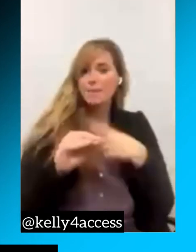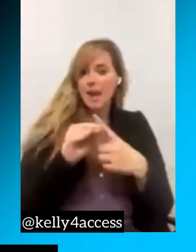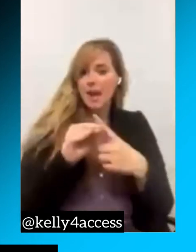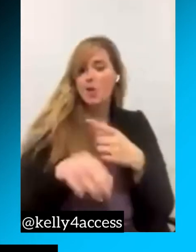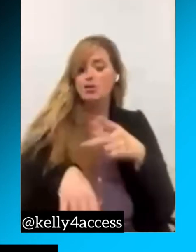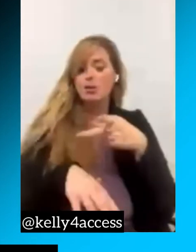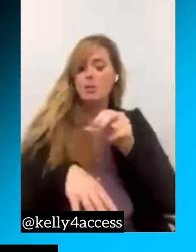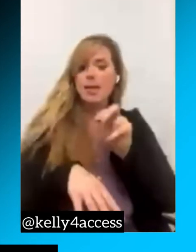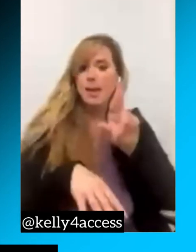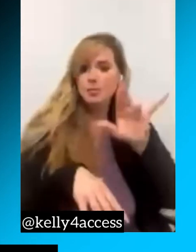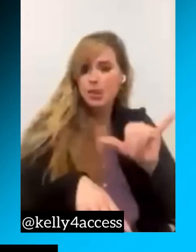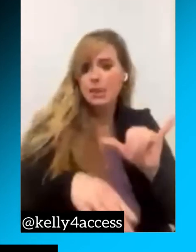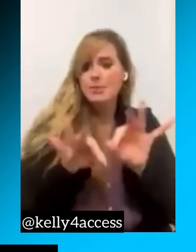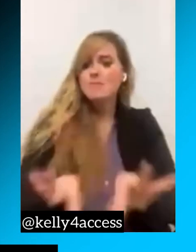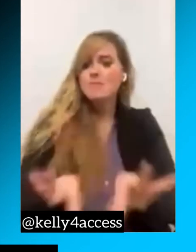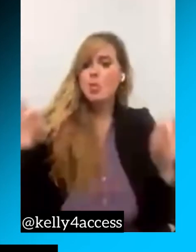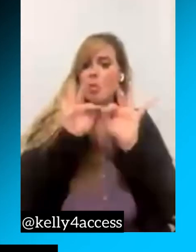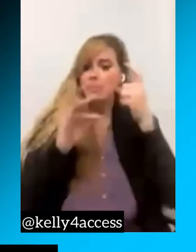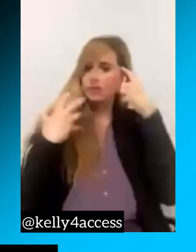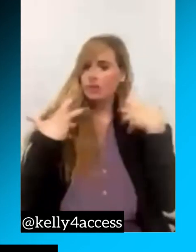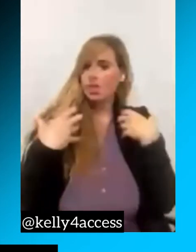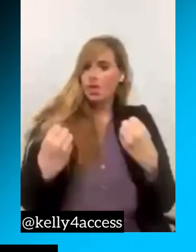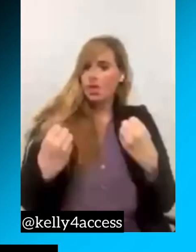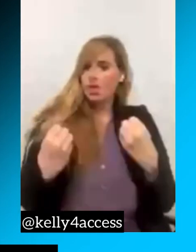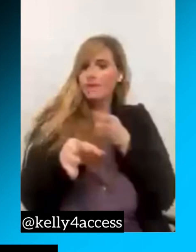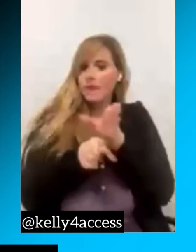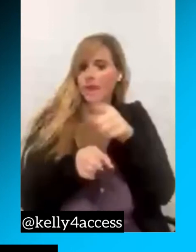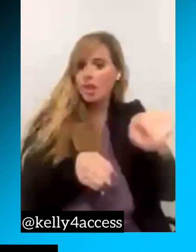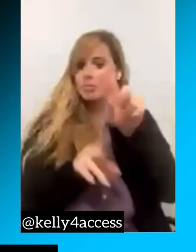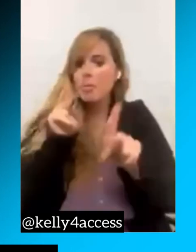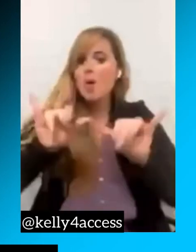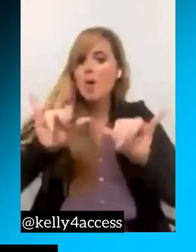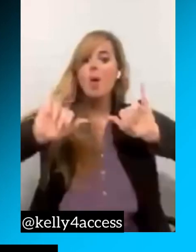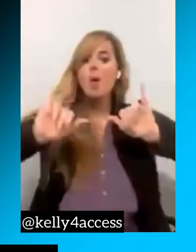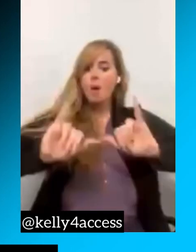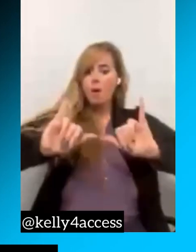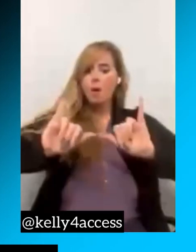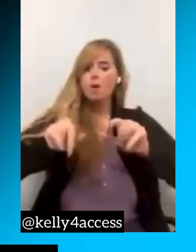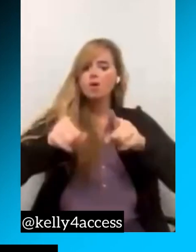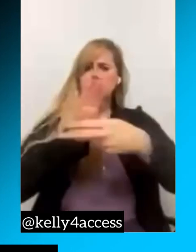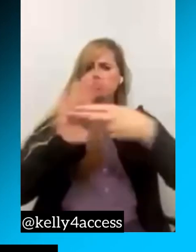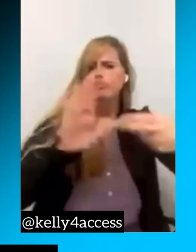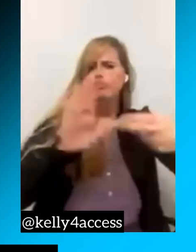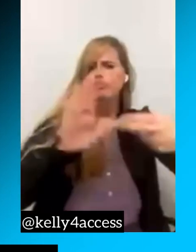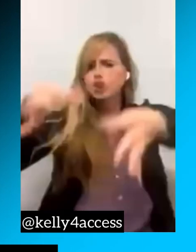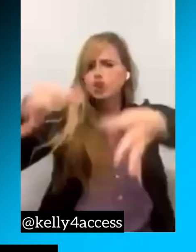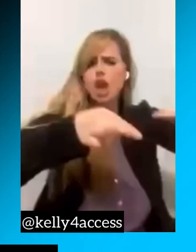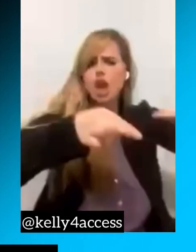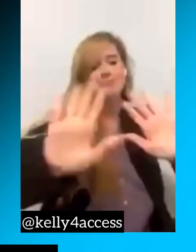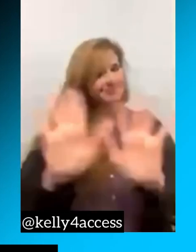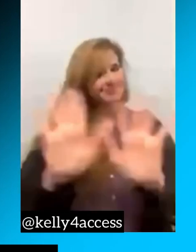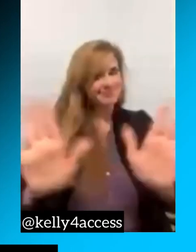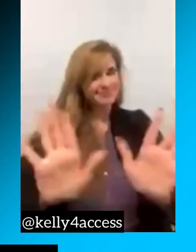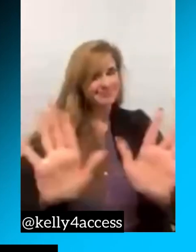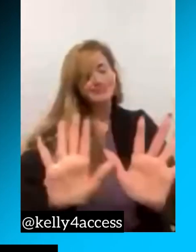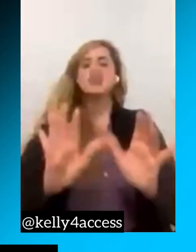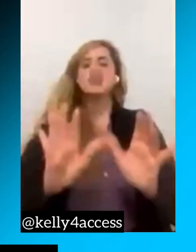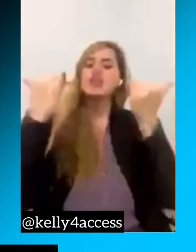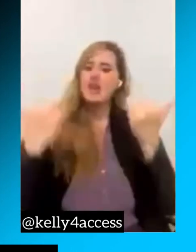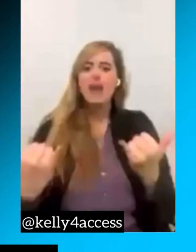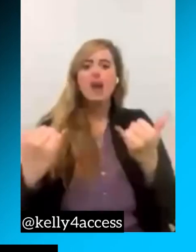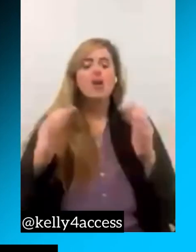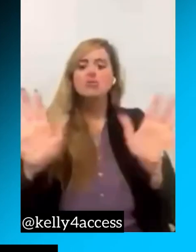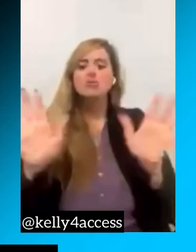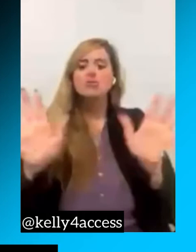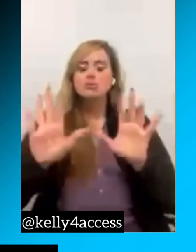take a step back and be like, whoa, hold your biases, hold your judgments. We're not doing that. We should not be doing that. You need